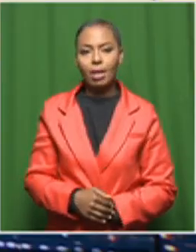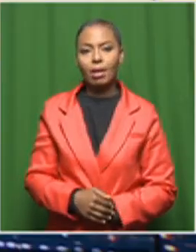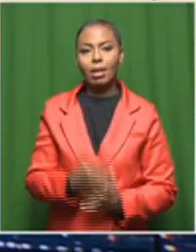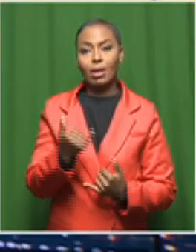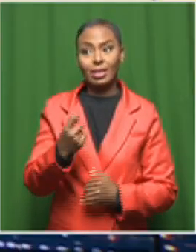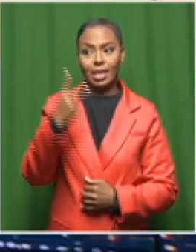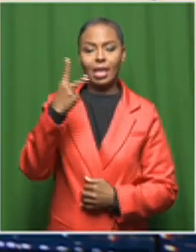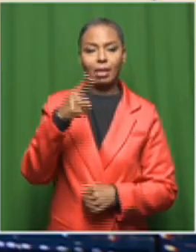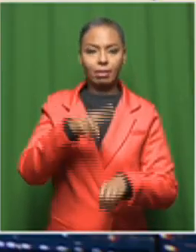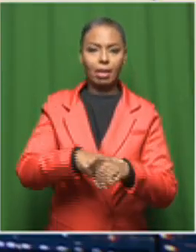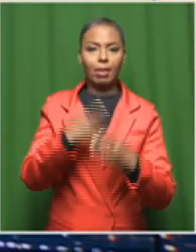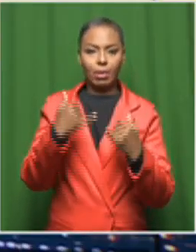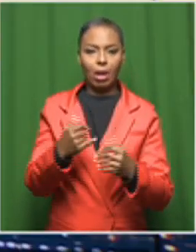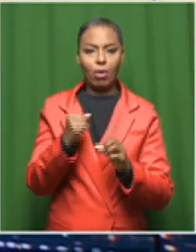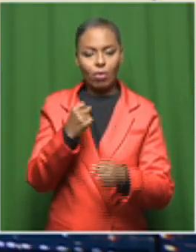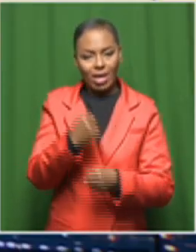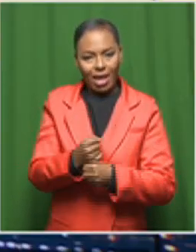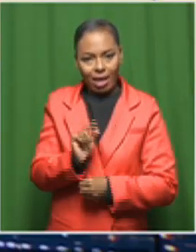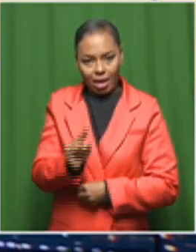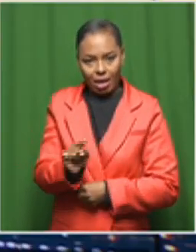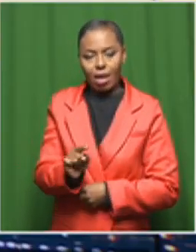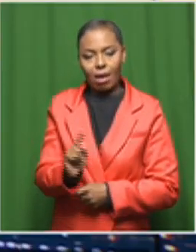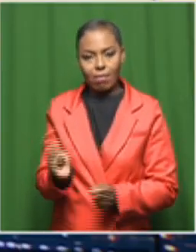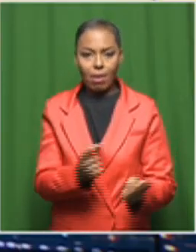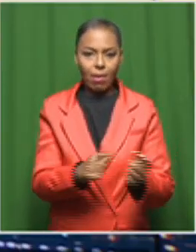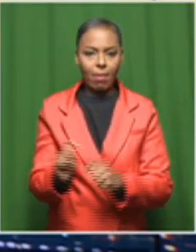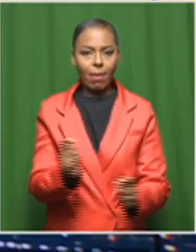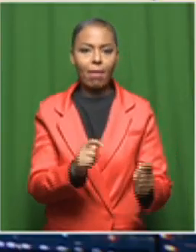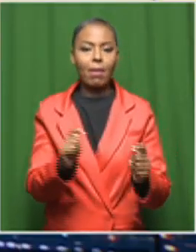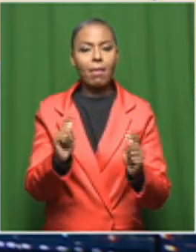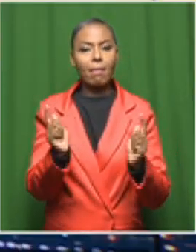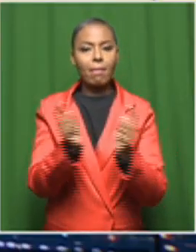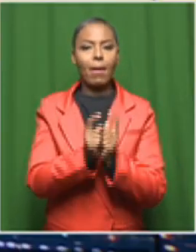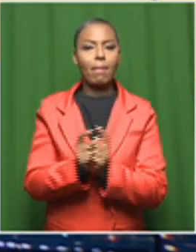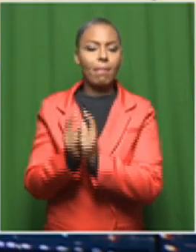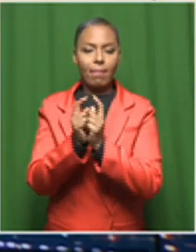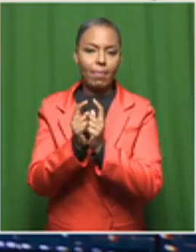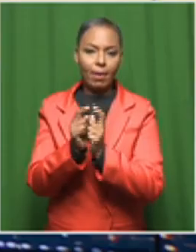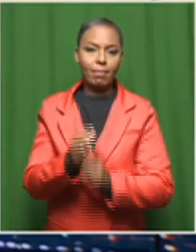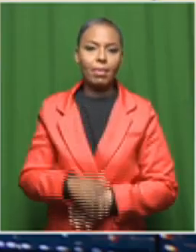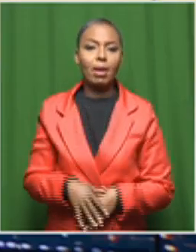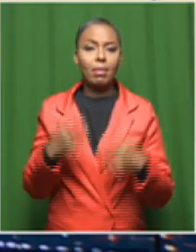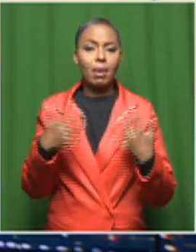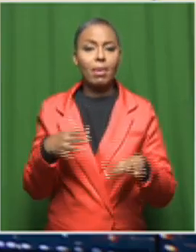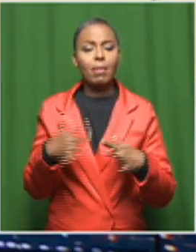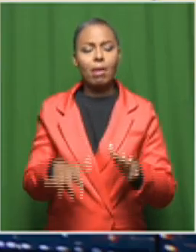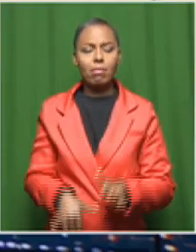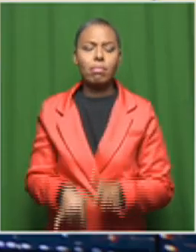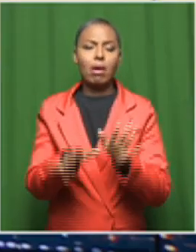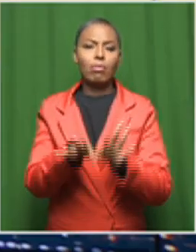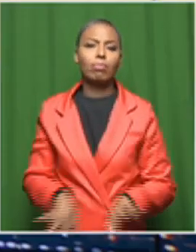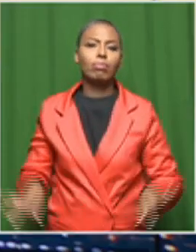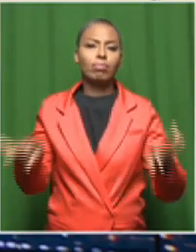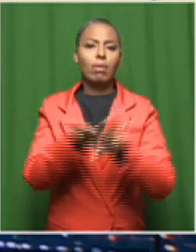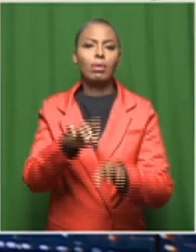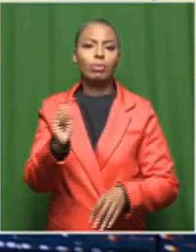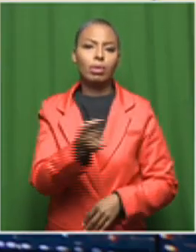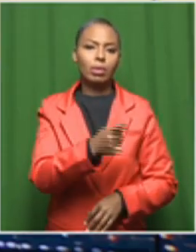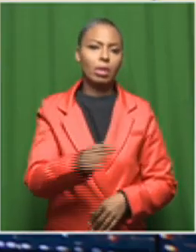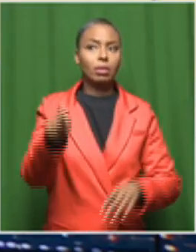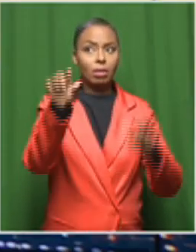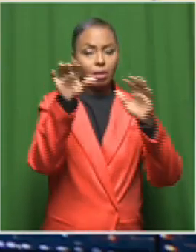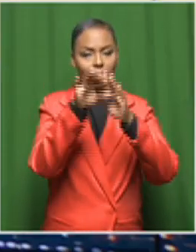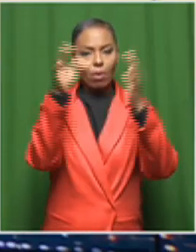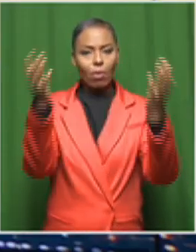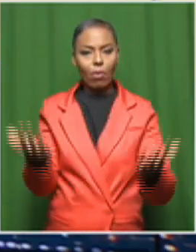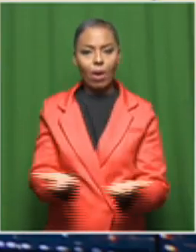of the year. Well, the clay court Grand Slam is regarded as one of the most prestigious tennis tournaments in the world, and it will finish on